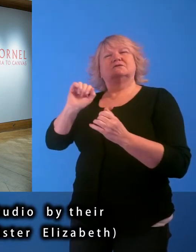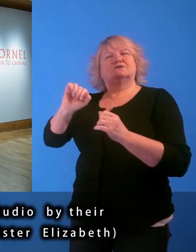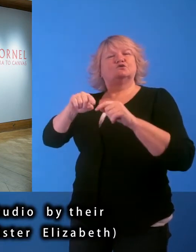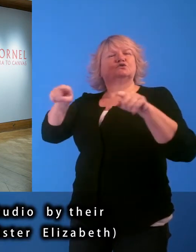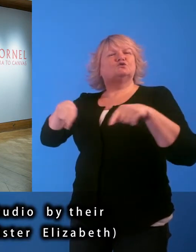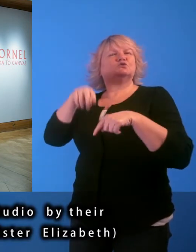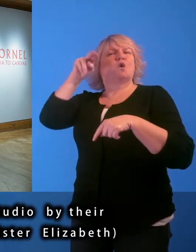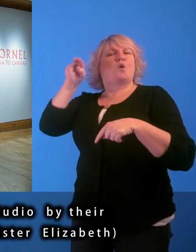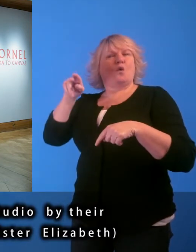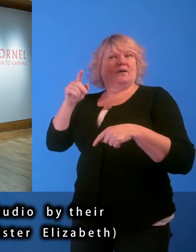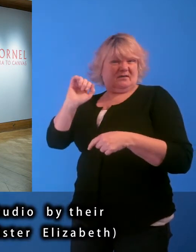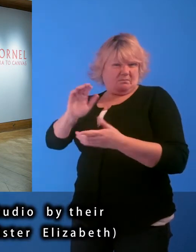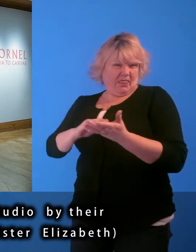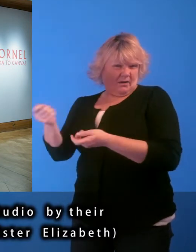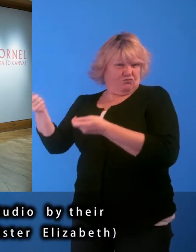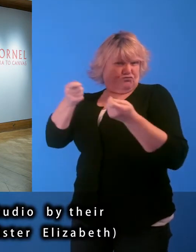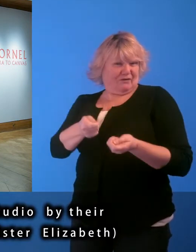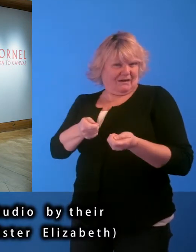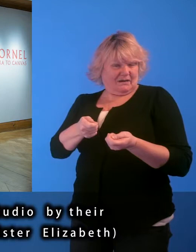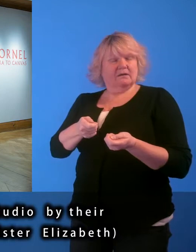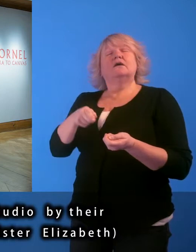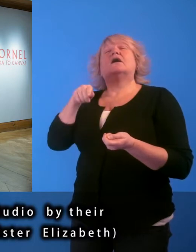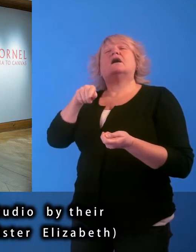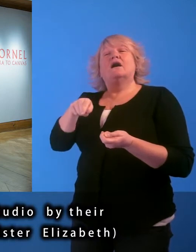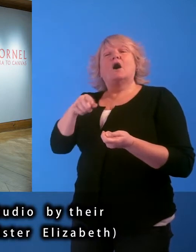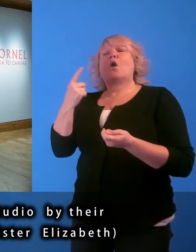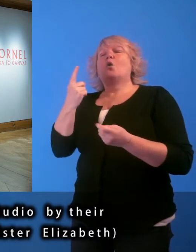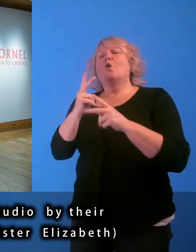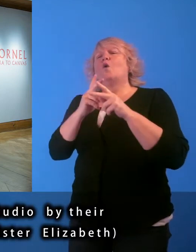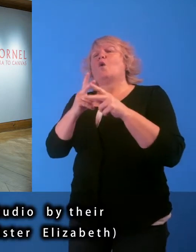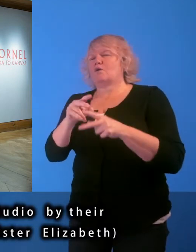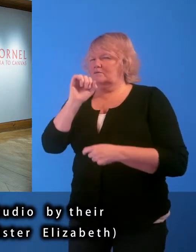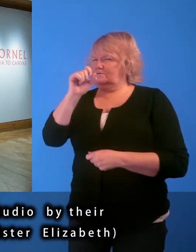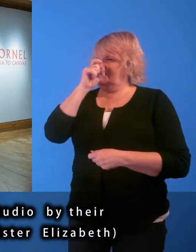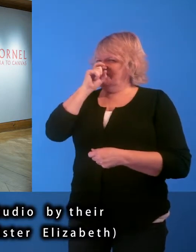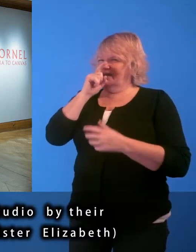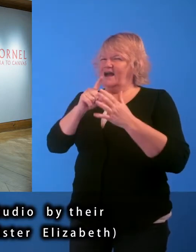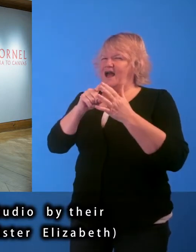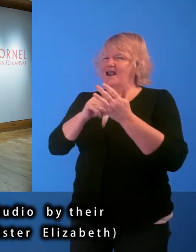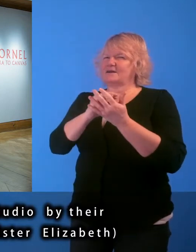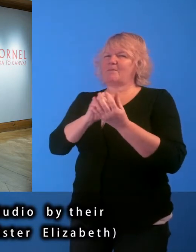by their mothers and chaperoned by his sister Elizabeth,